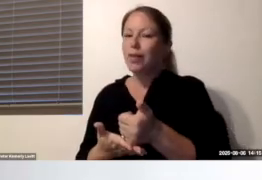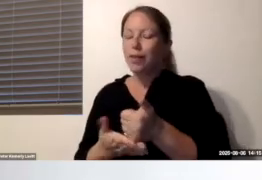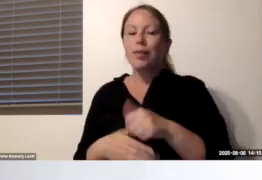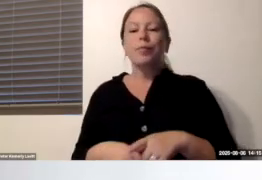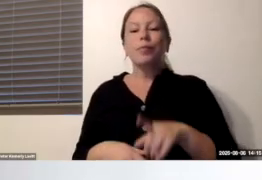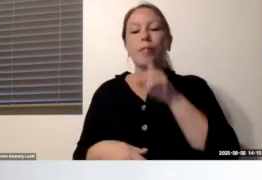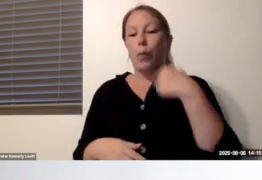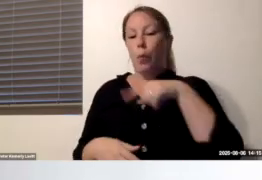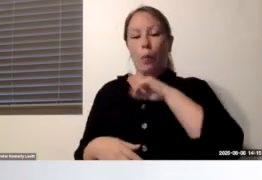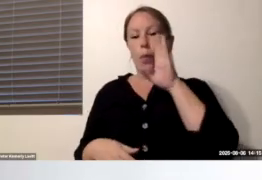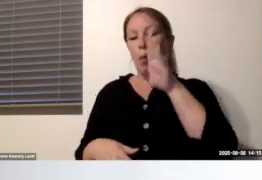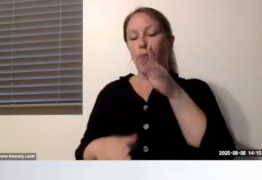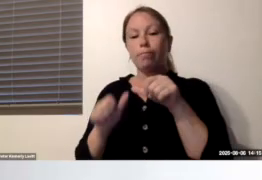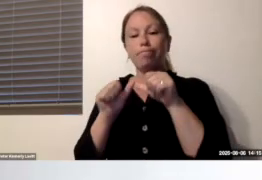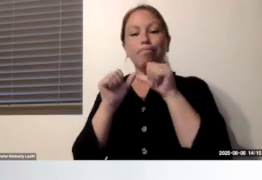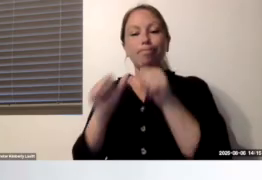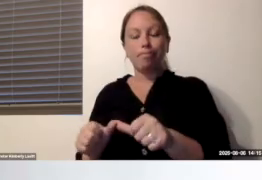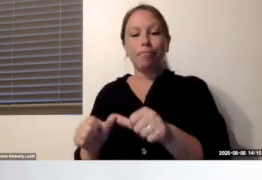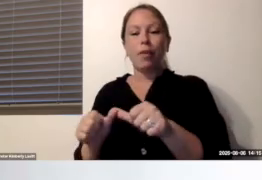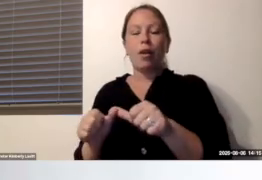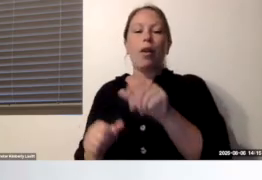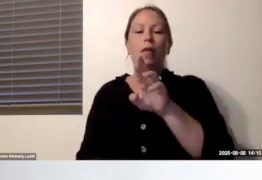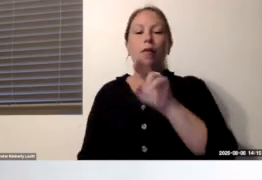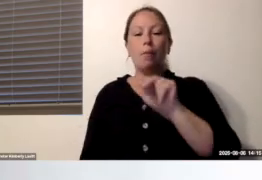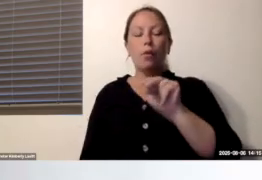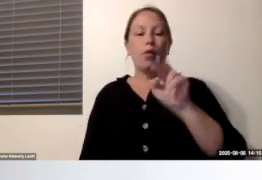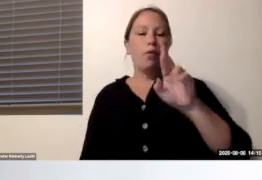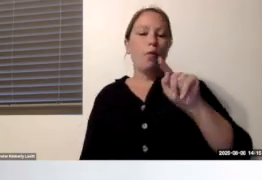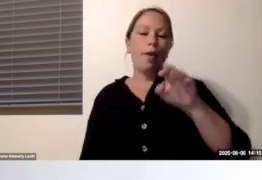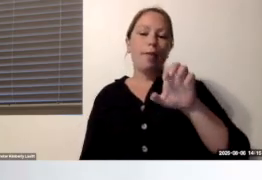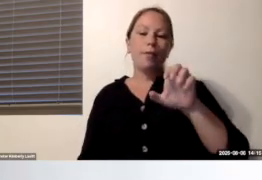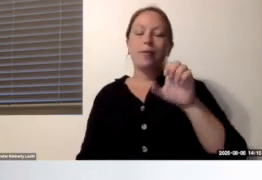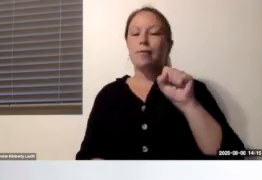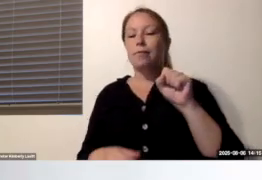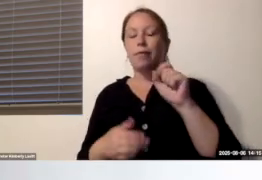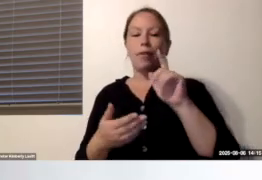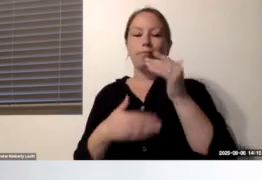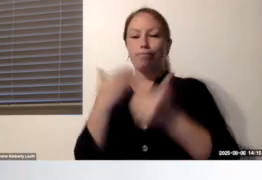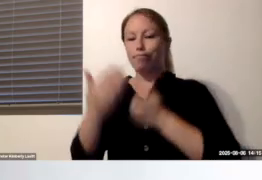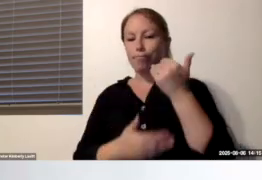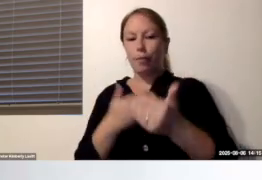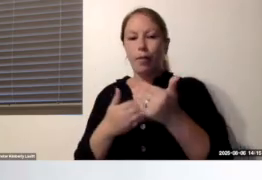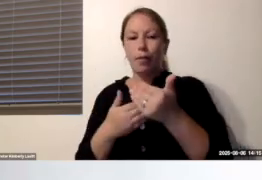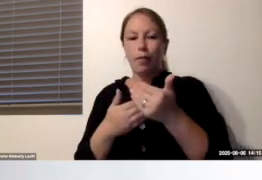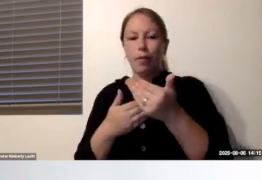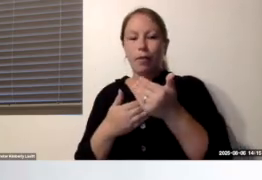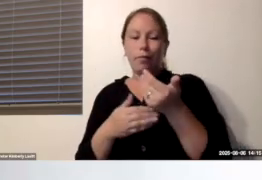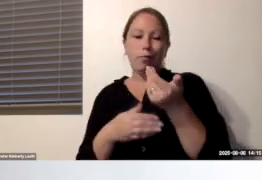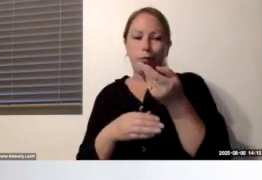we'll continue to see how those burn rates shape up over the course of the next couple of years or